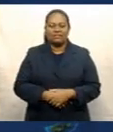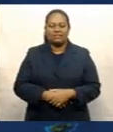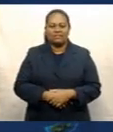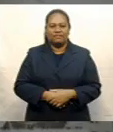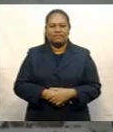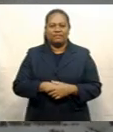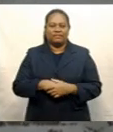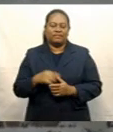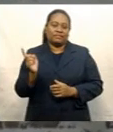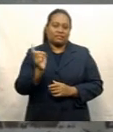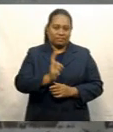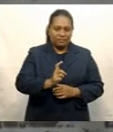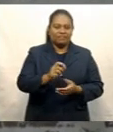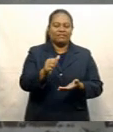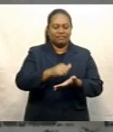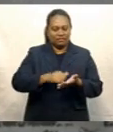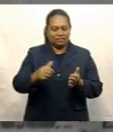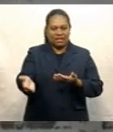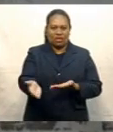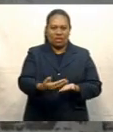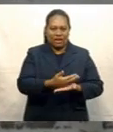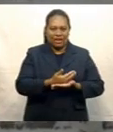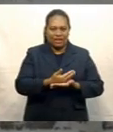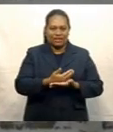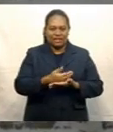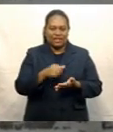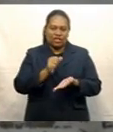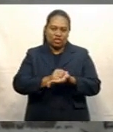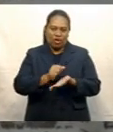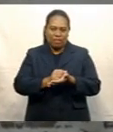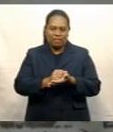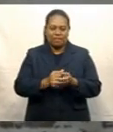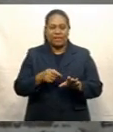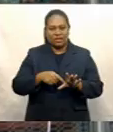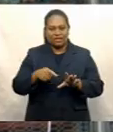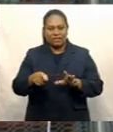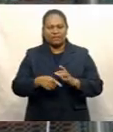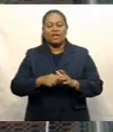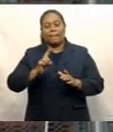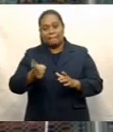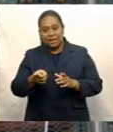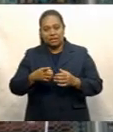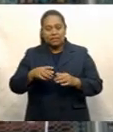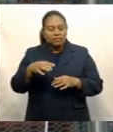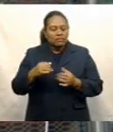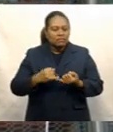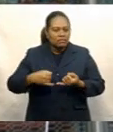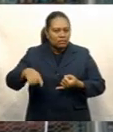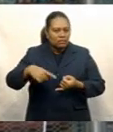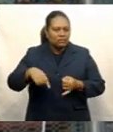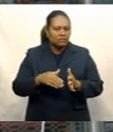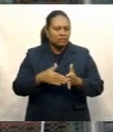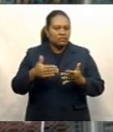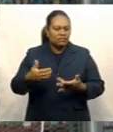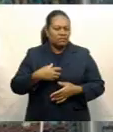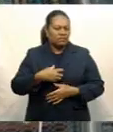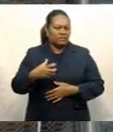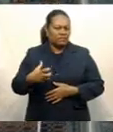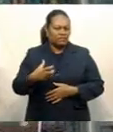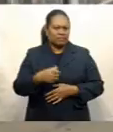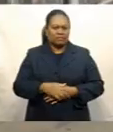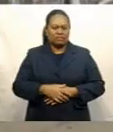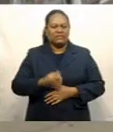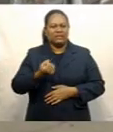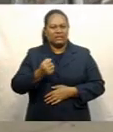it in front of the shop. But the other branches in Suva, even though we are getting a lot of queries, our branches